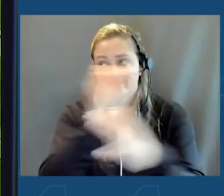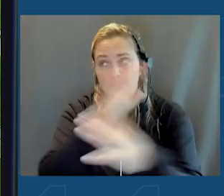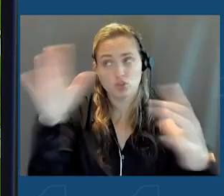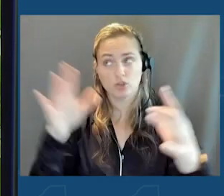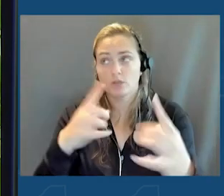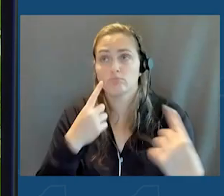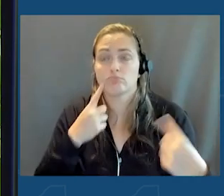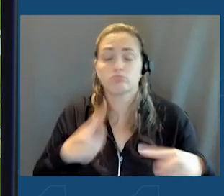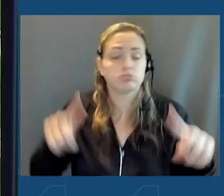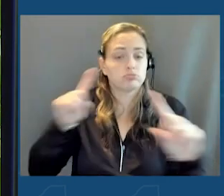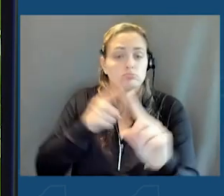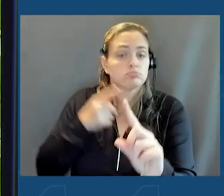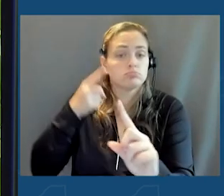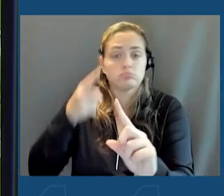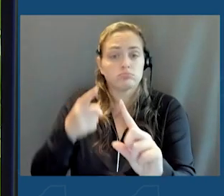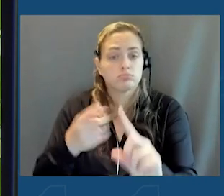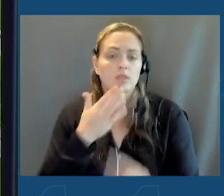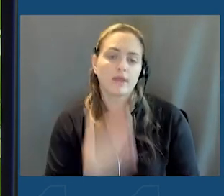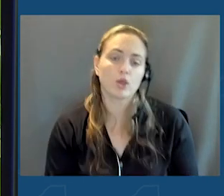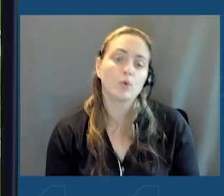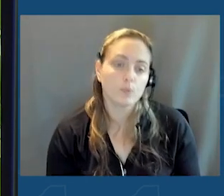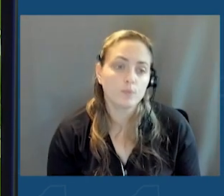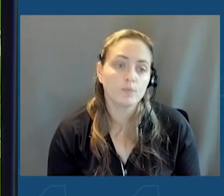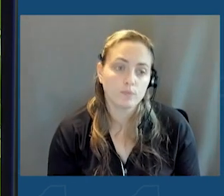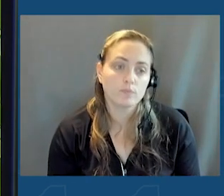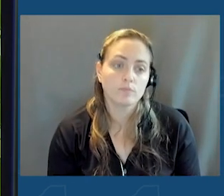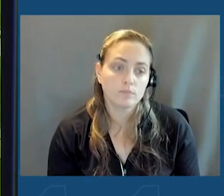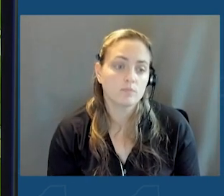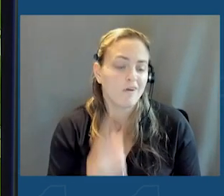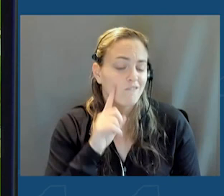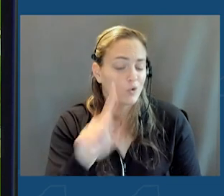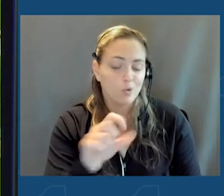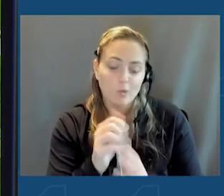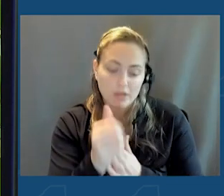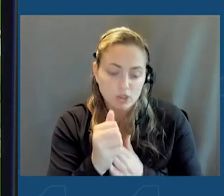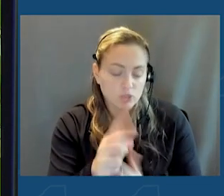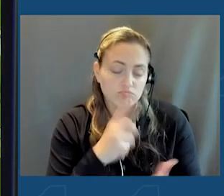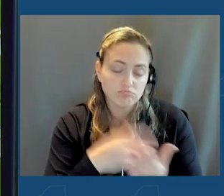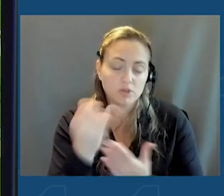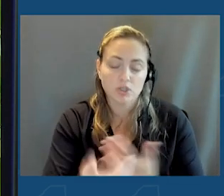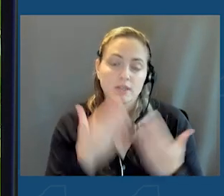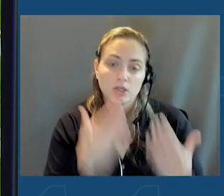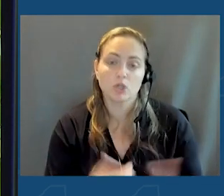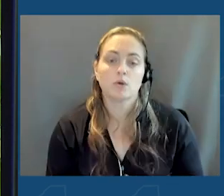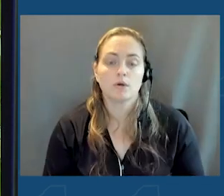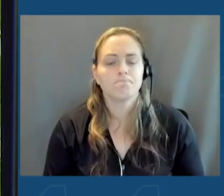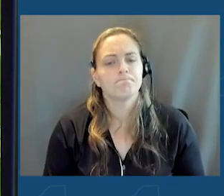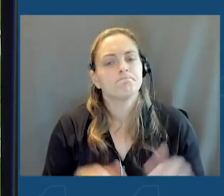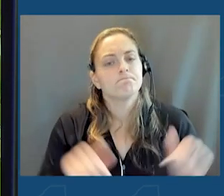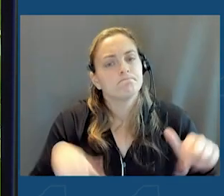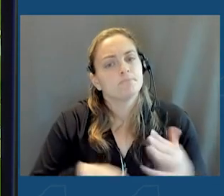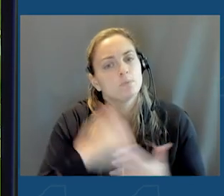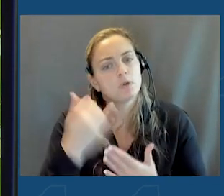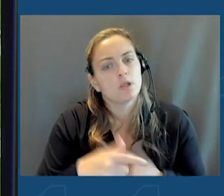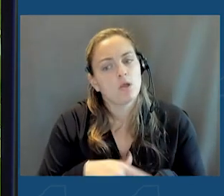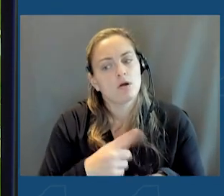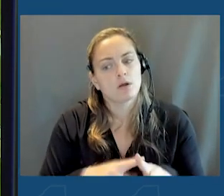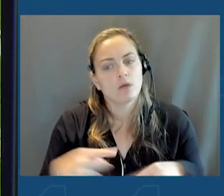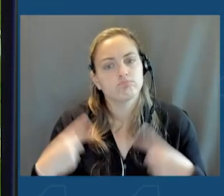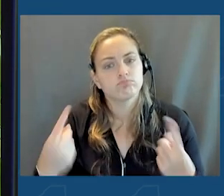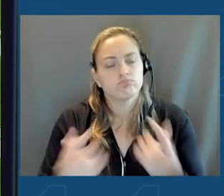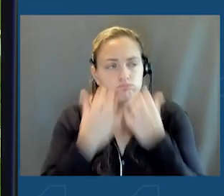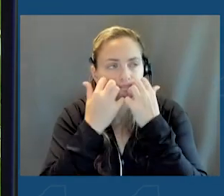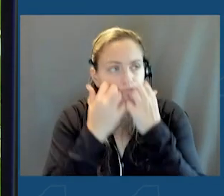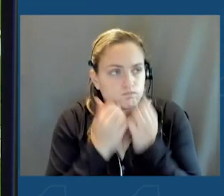true. And I just want to say thank you for your steadfast leadership on this project. This project has been a long-time passion project for